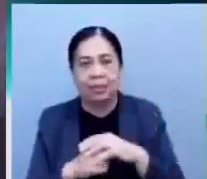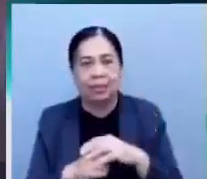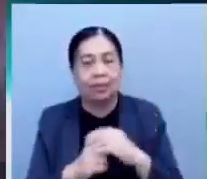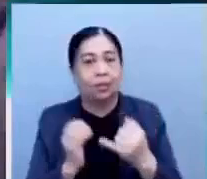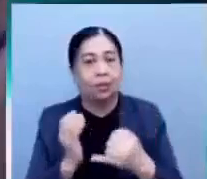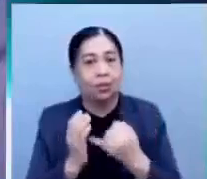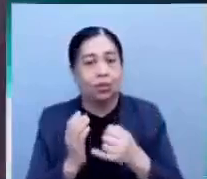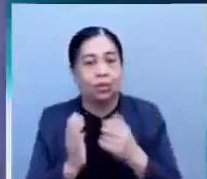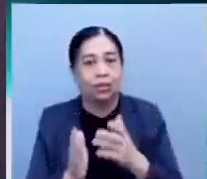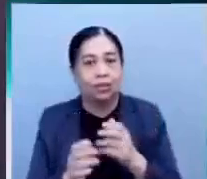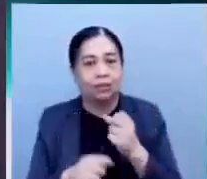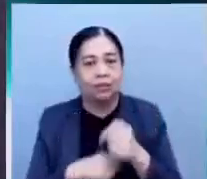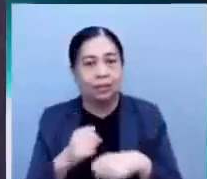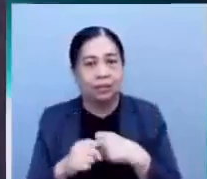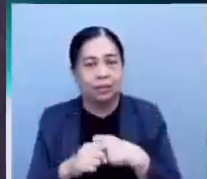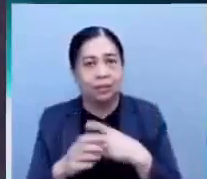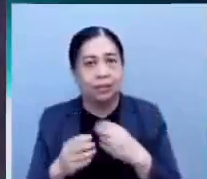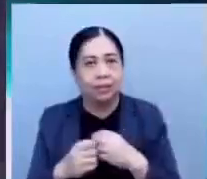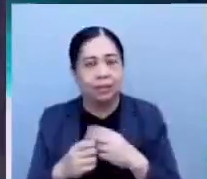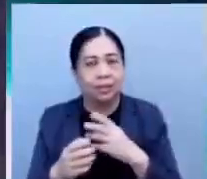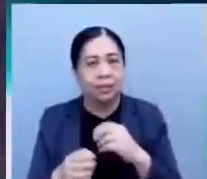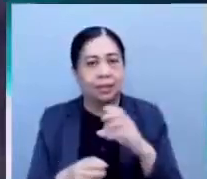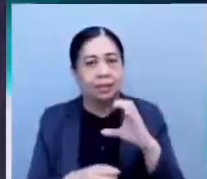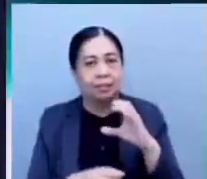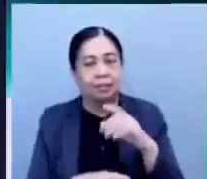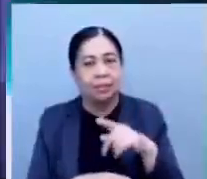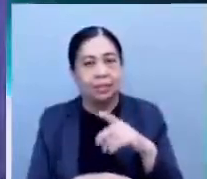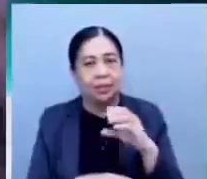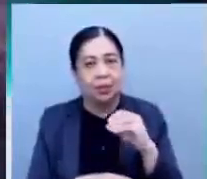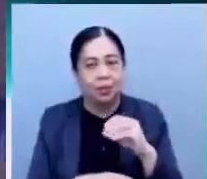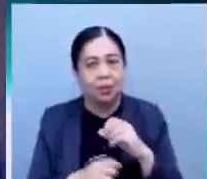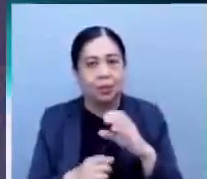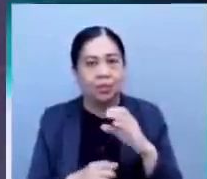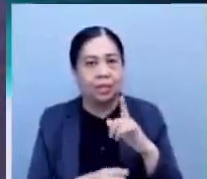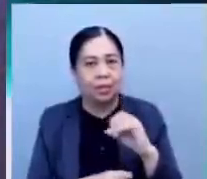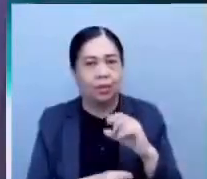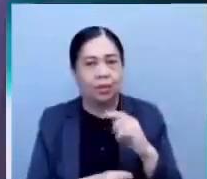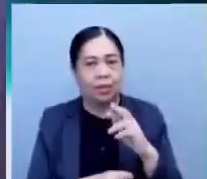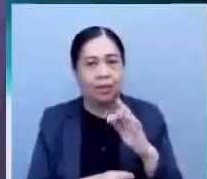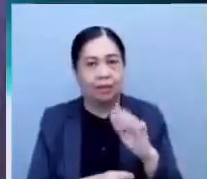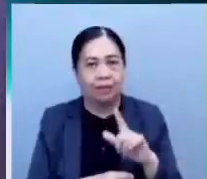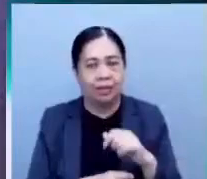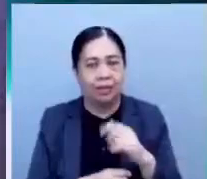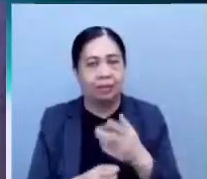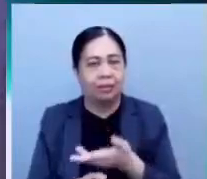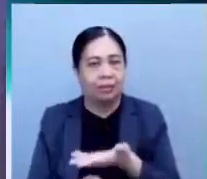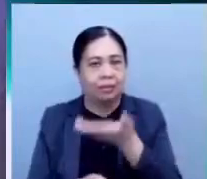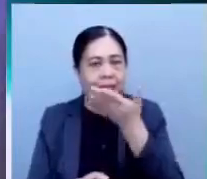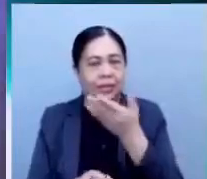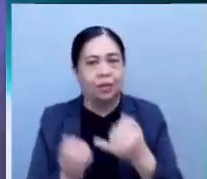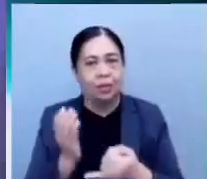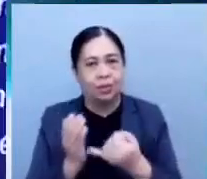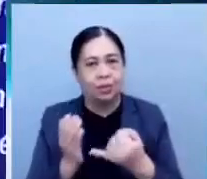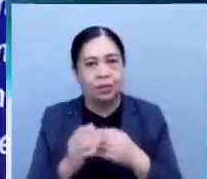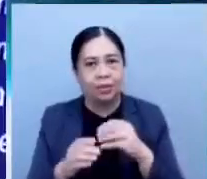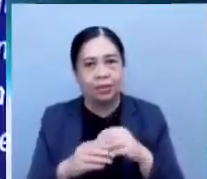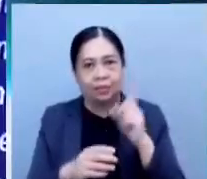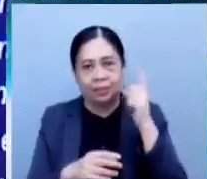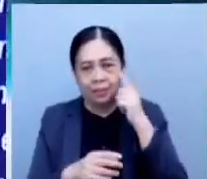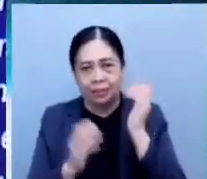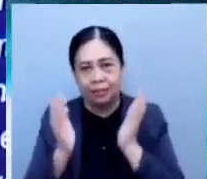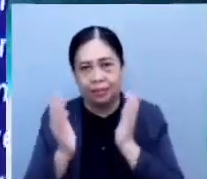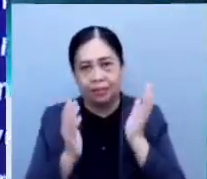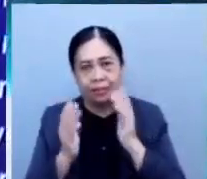Year Law at si PCO Secretary Cheloy Garafil Distinguished Journalism and Government Service.